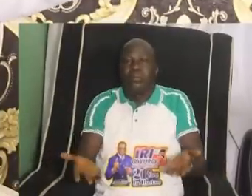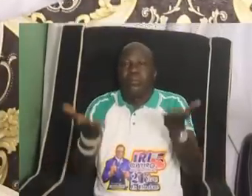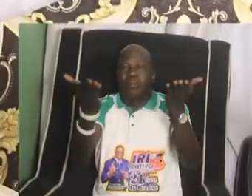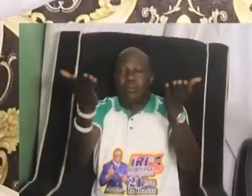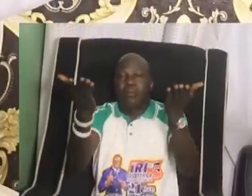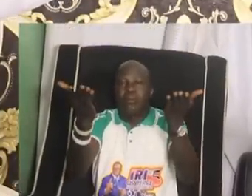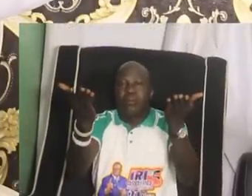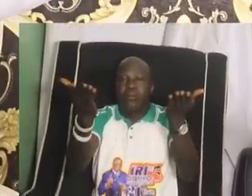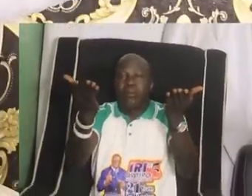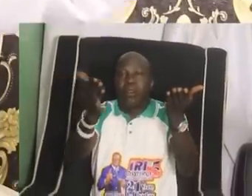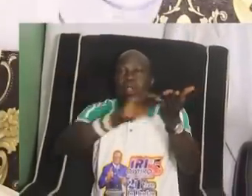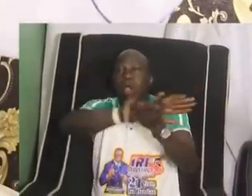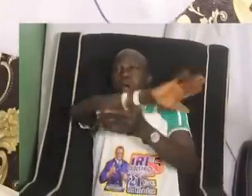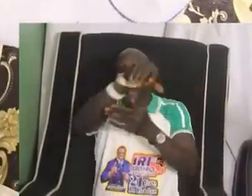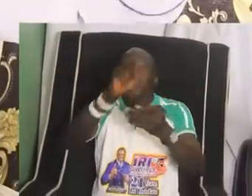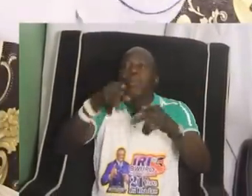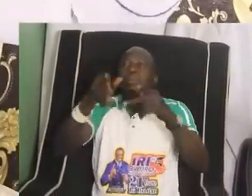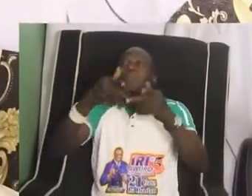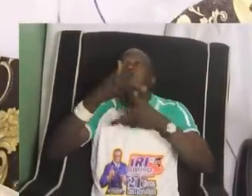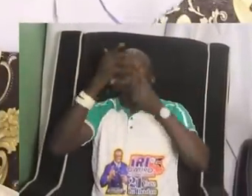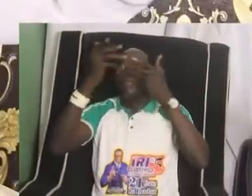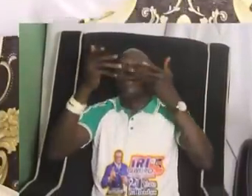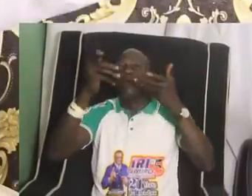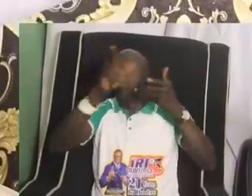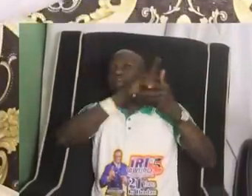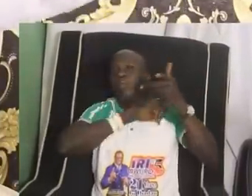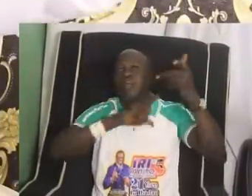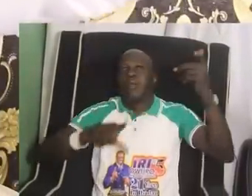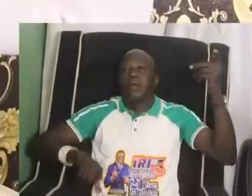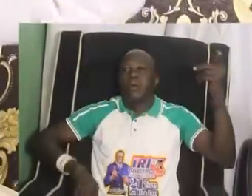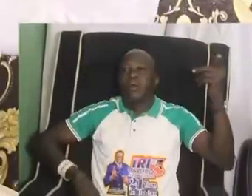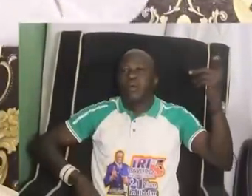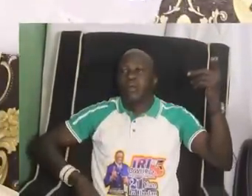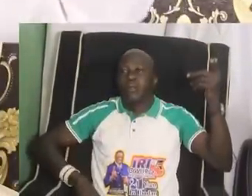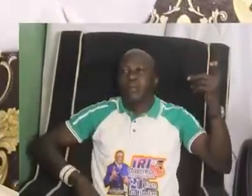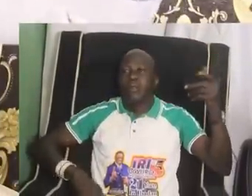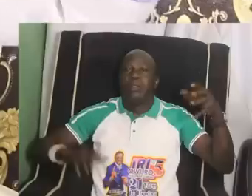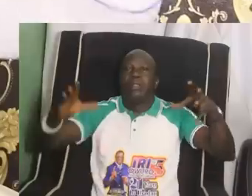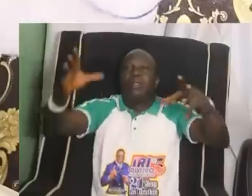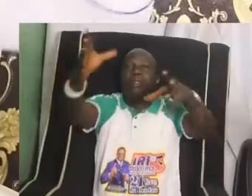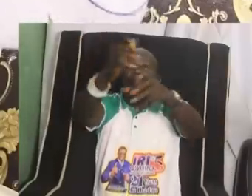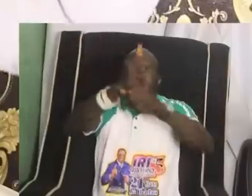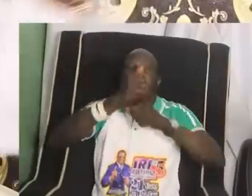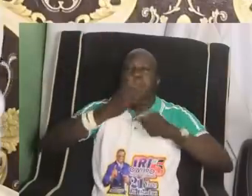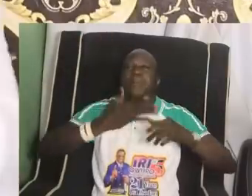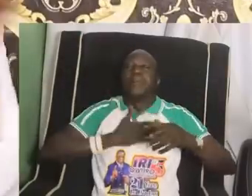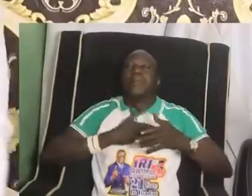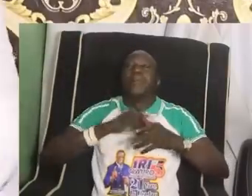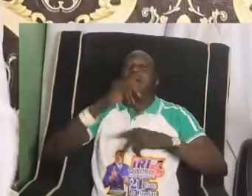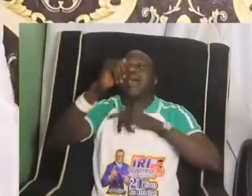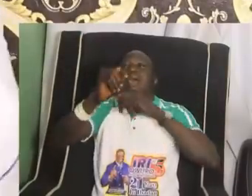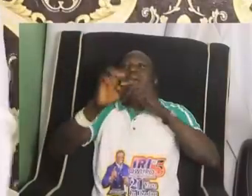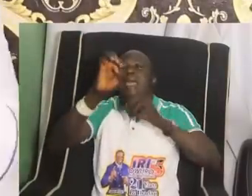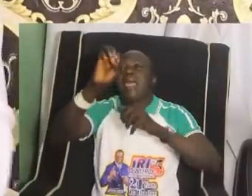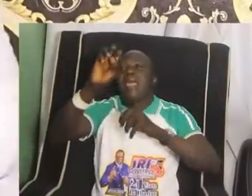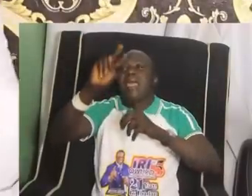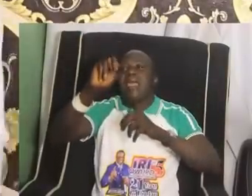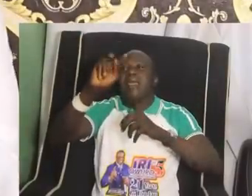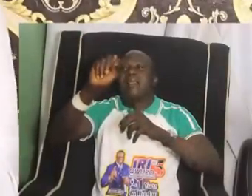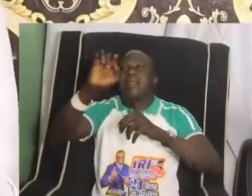lift up your hands. Let everybody shout. Oluwa! Beto mi fun me. Oh ya